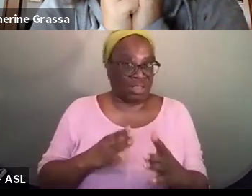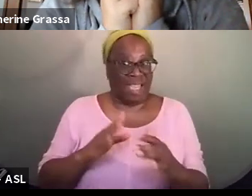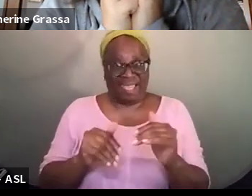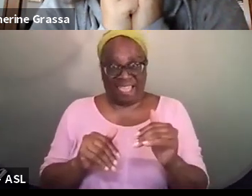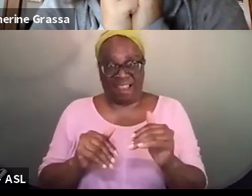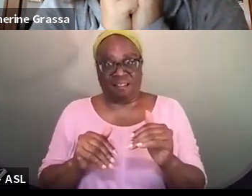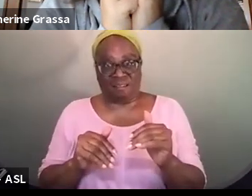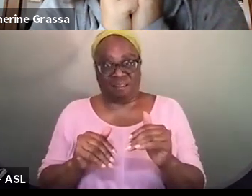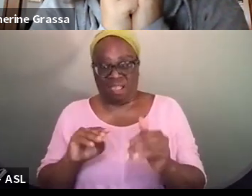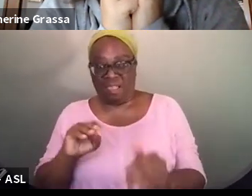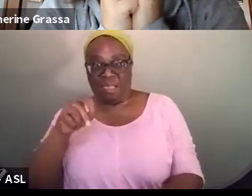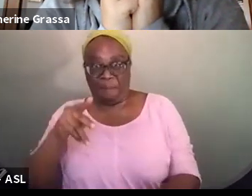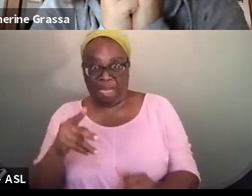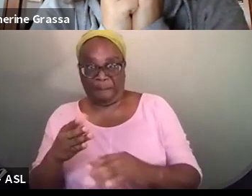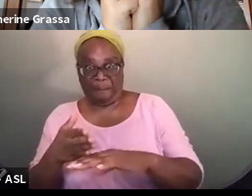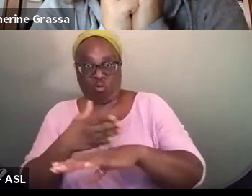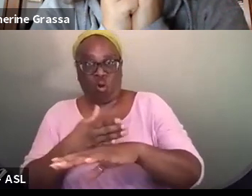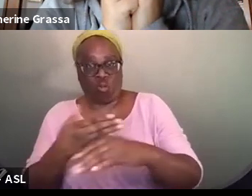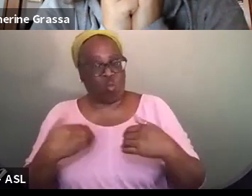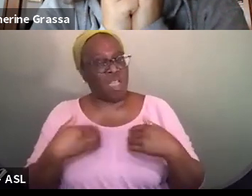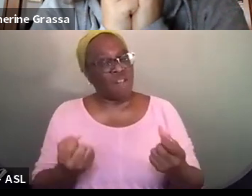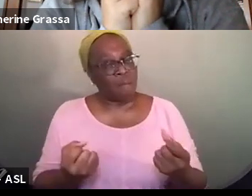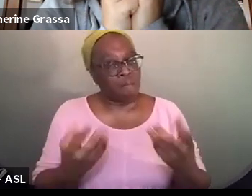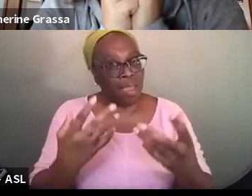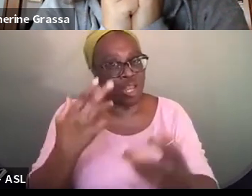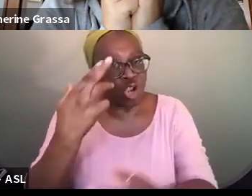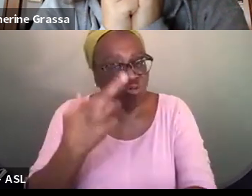on the MAP growth, and we have lots of reasons to